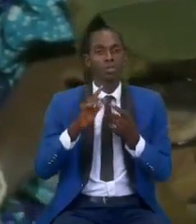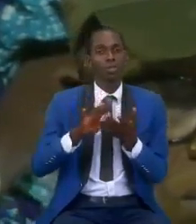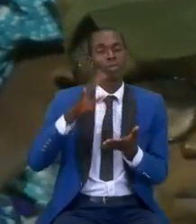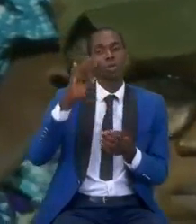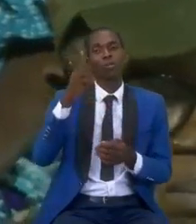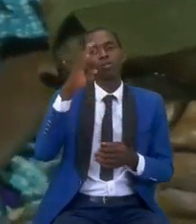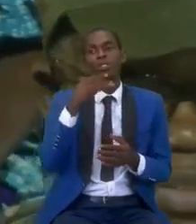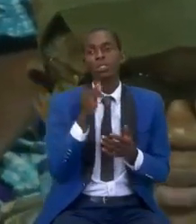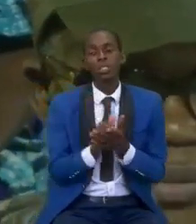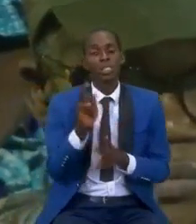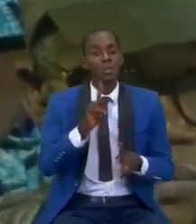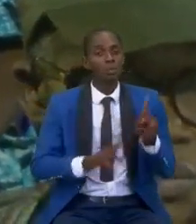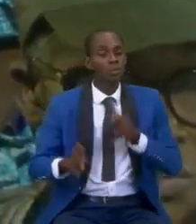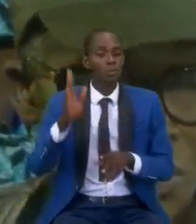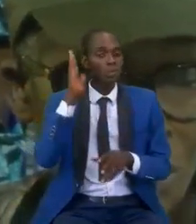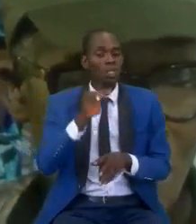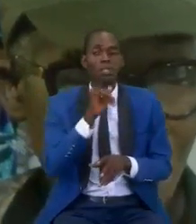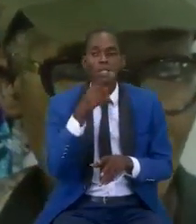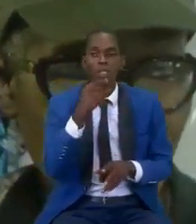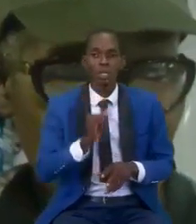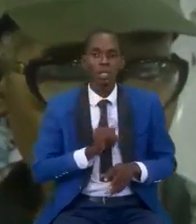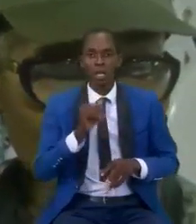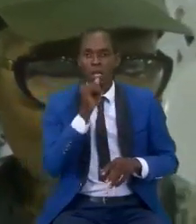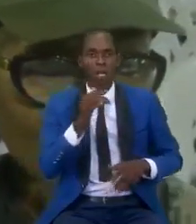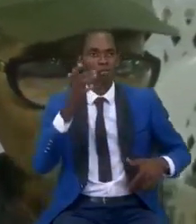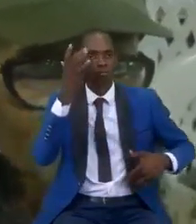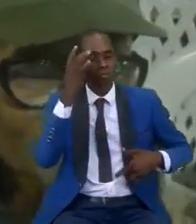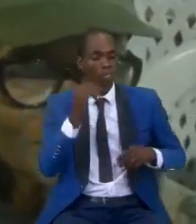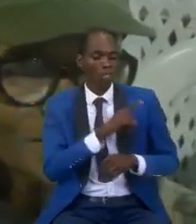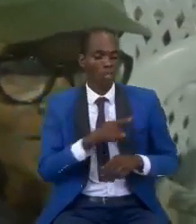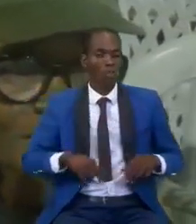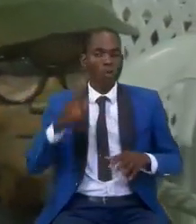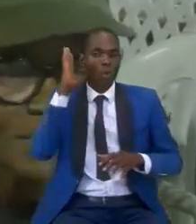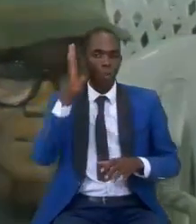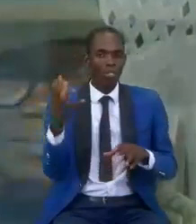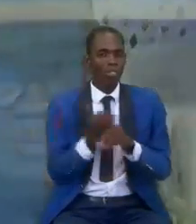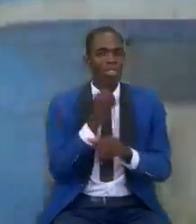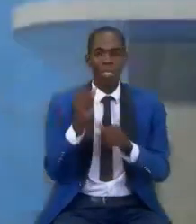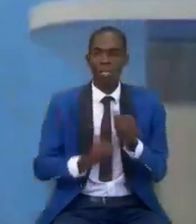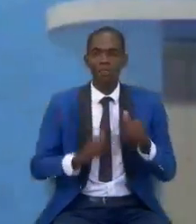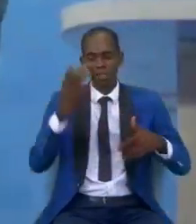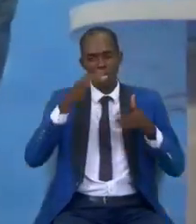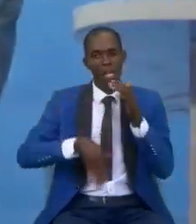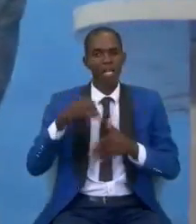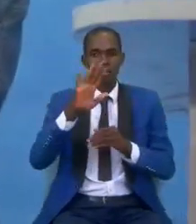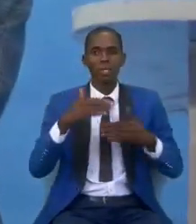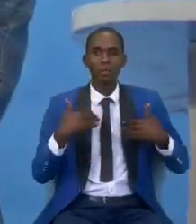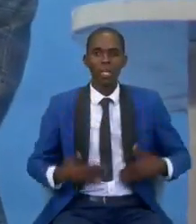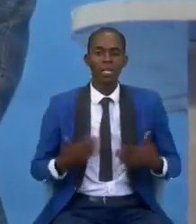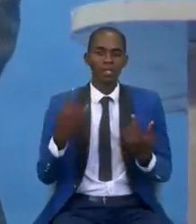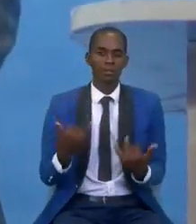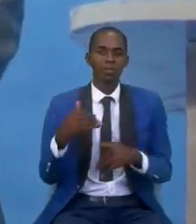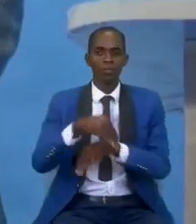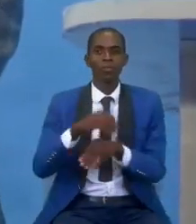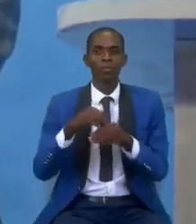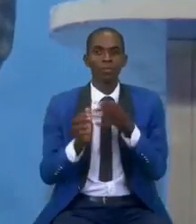will take away every sickness from your body tonight, every sin from your life tonight, and things are going to